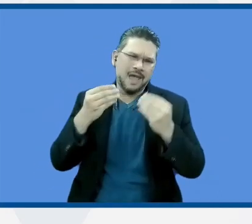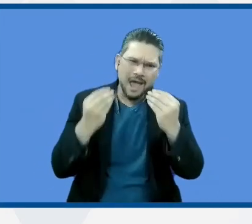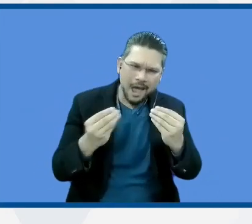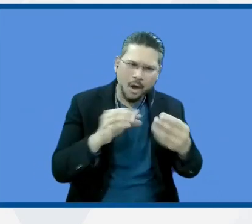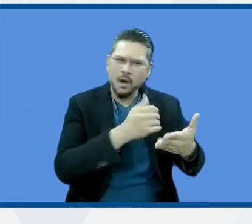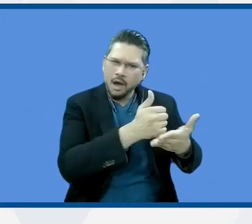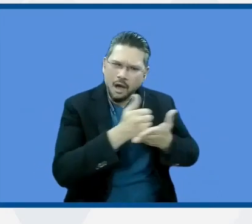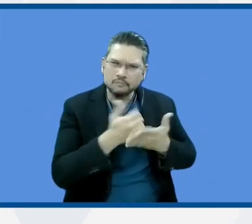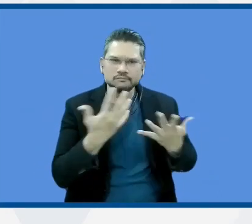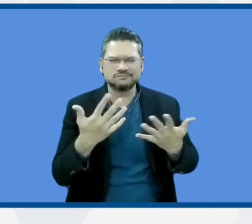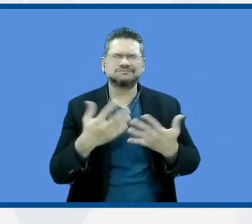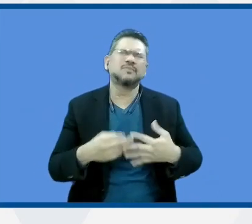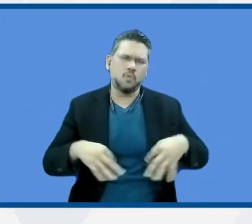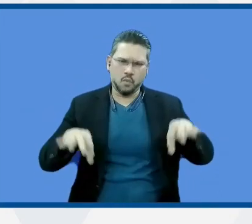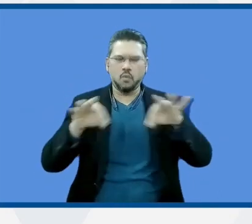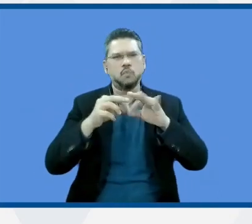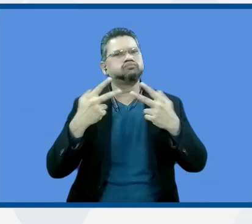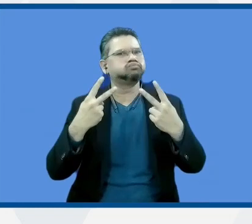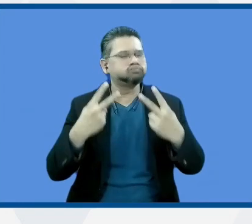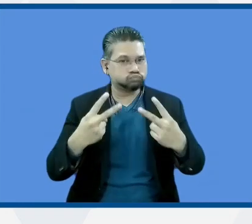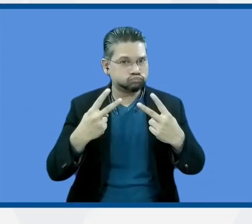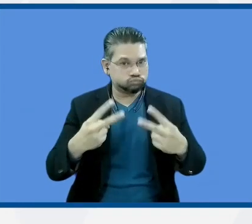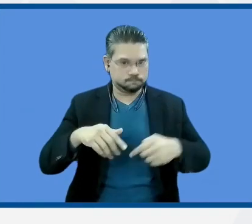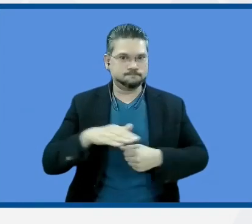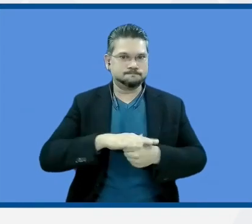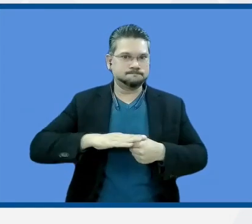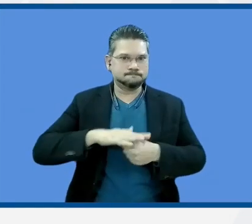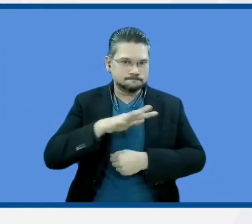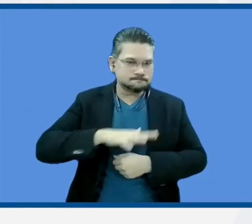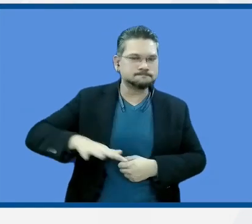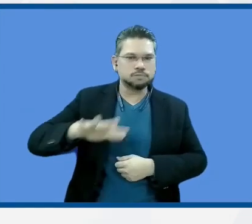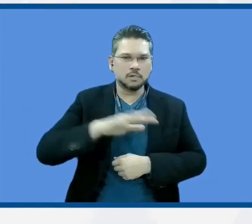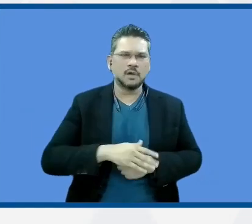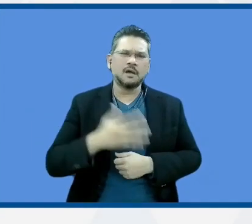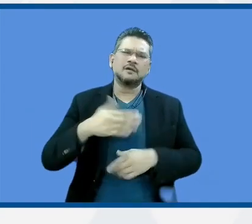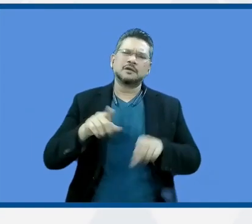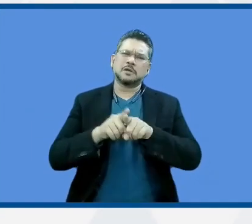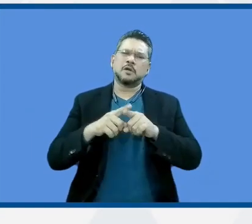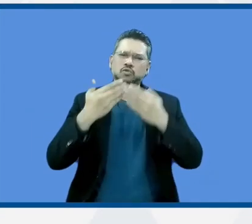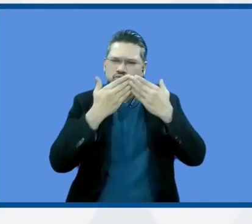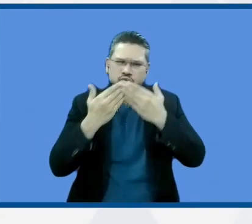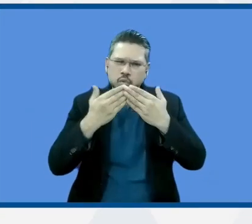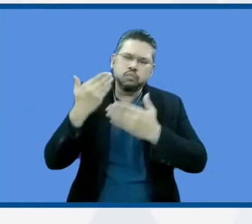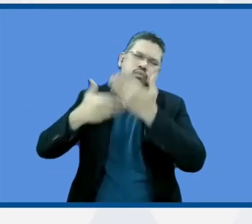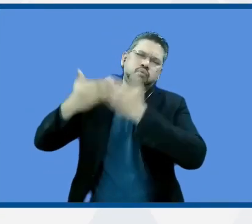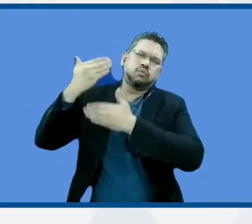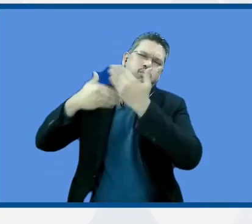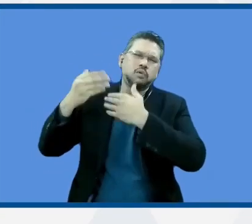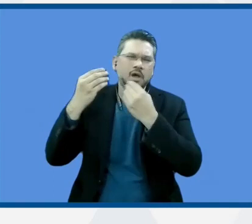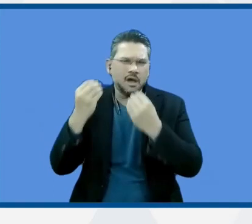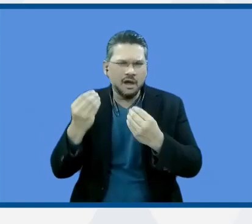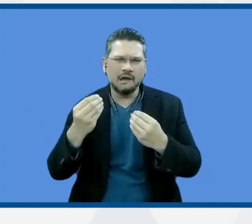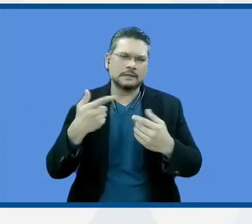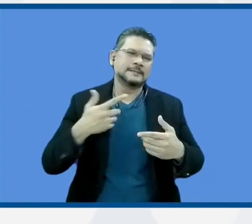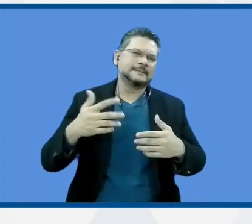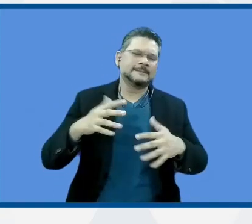of us remember from school history the stories of how our capitals may have been destroyed by an earthquake